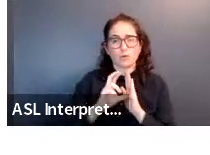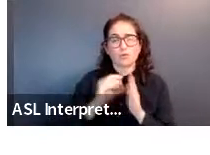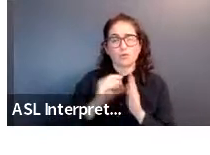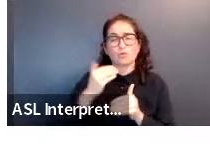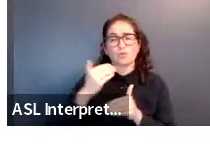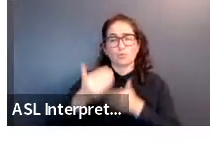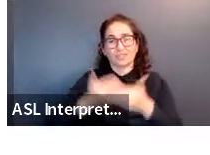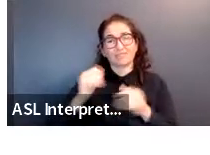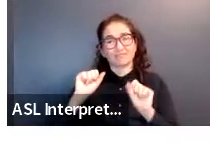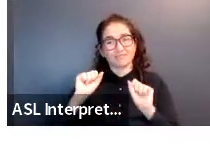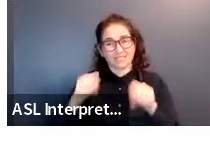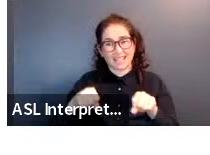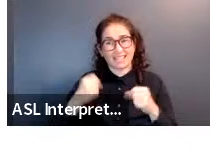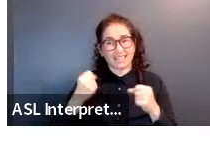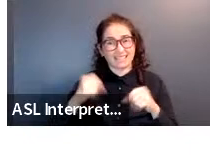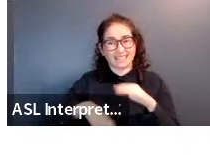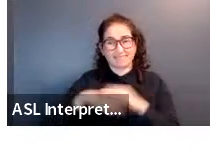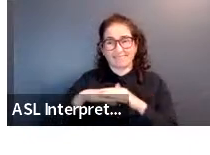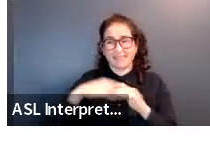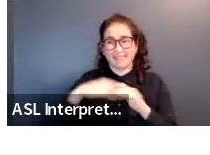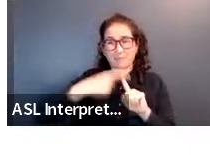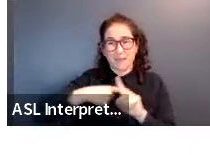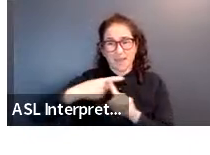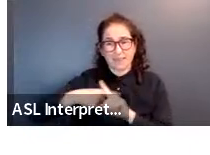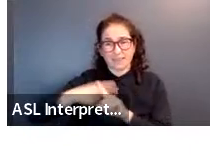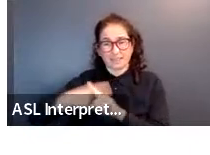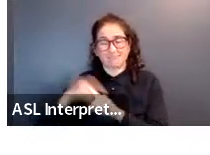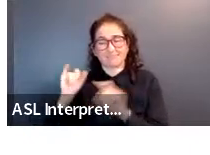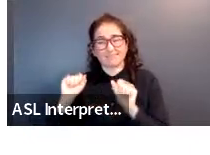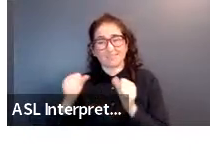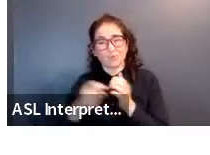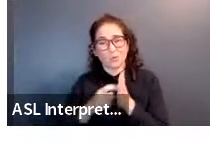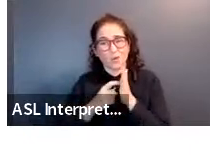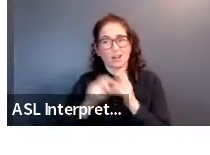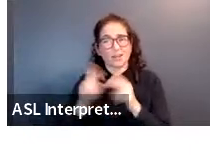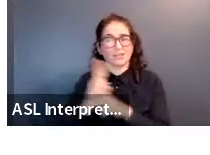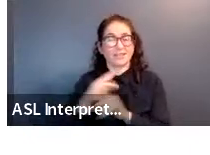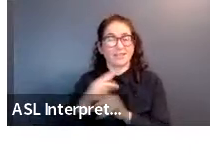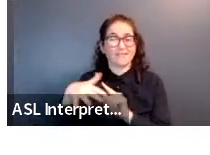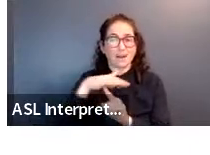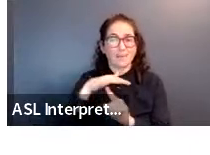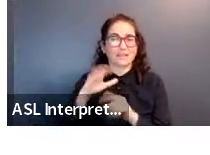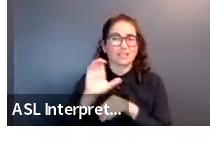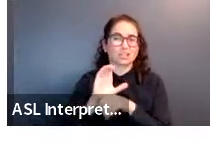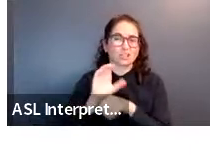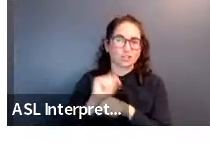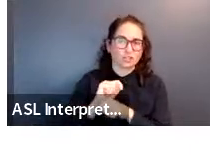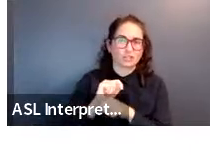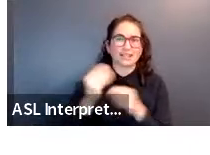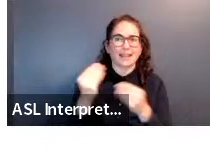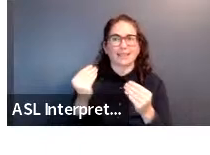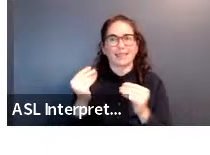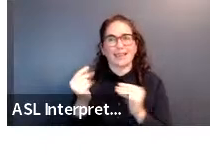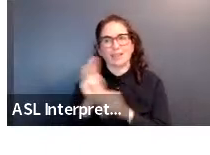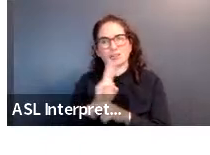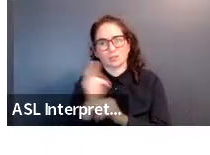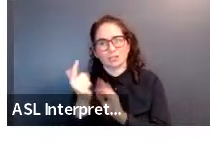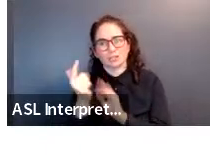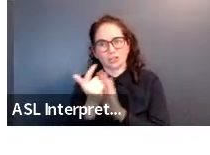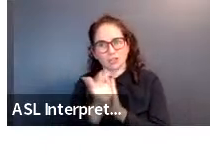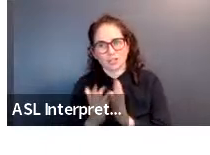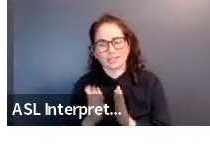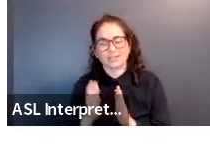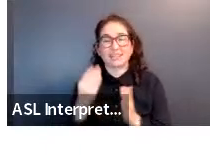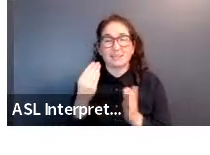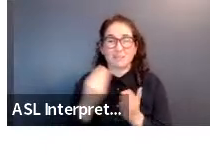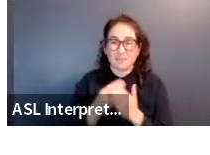that can take months, and it can require the use of environmental consultants and land use attorneys and